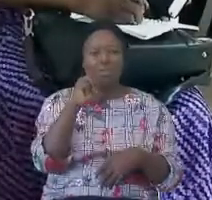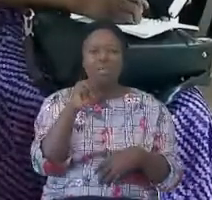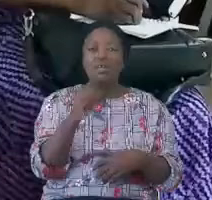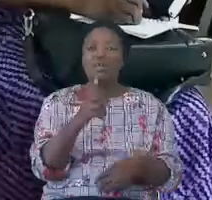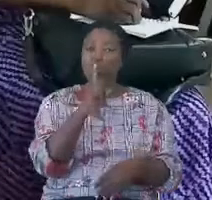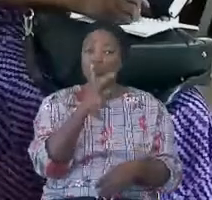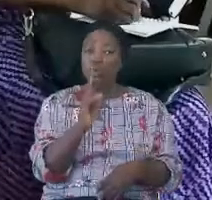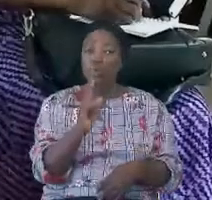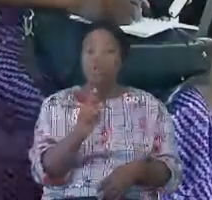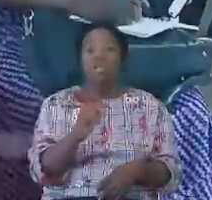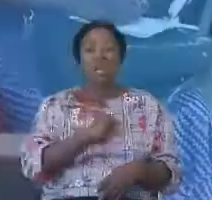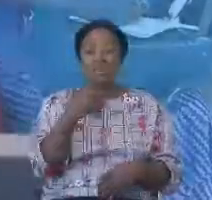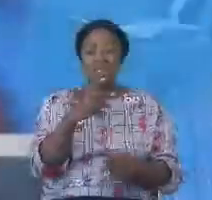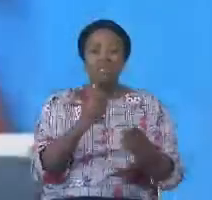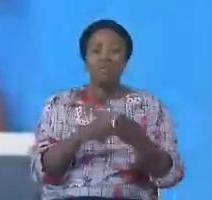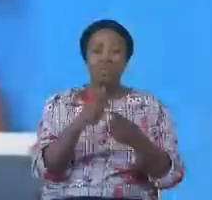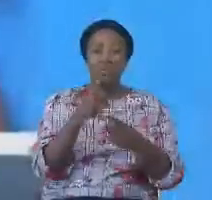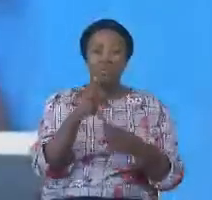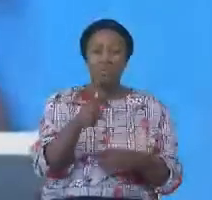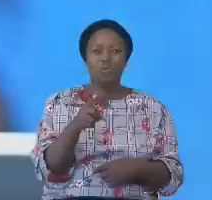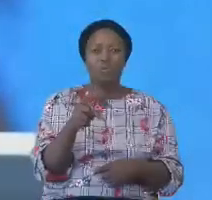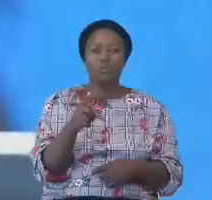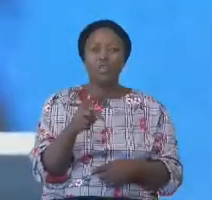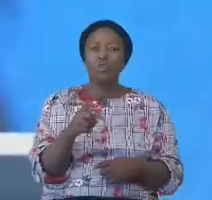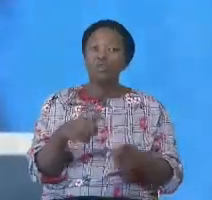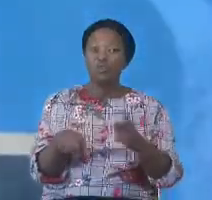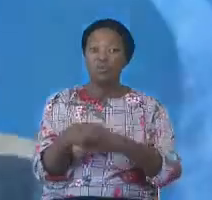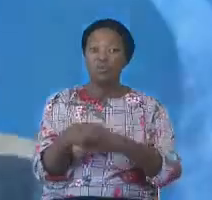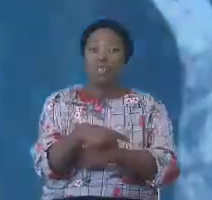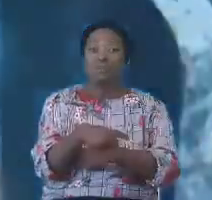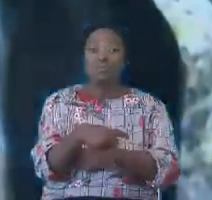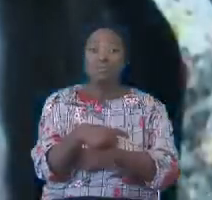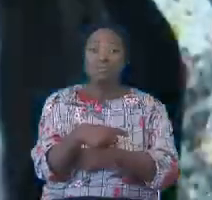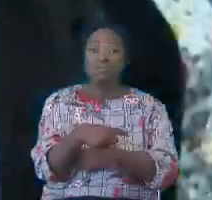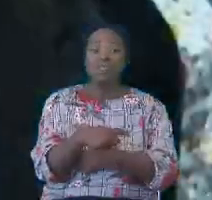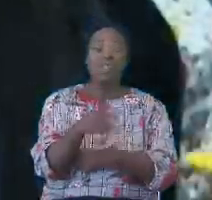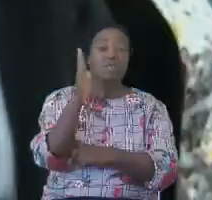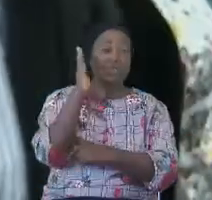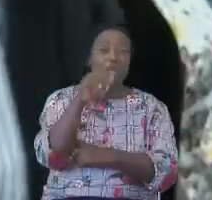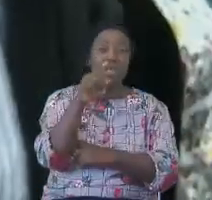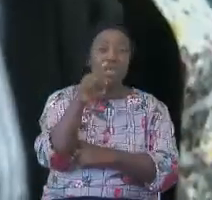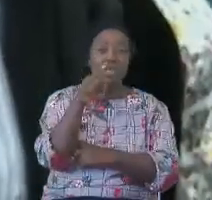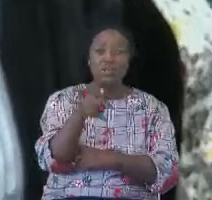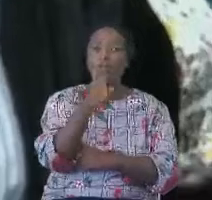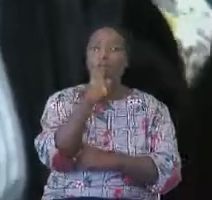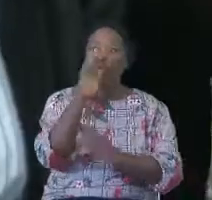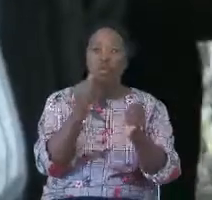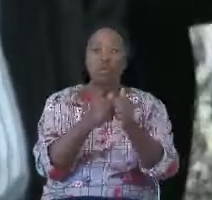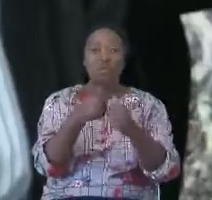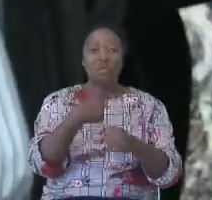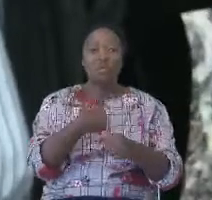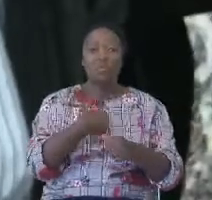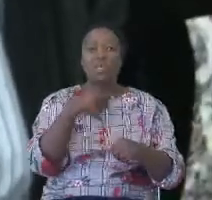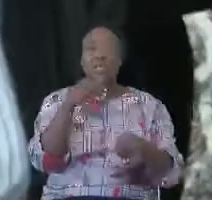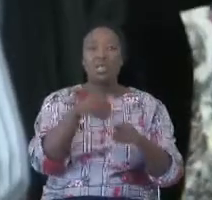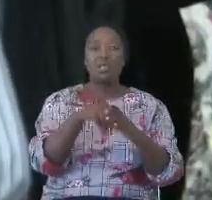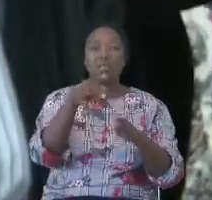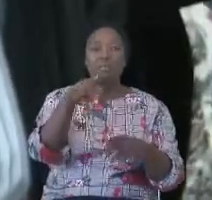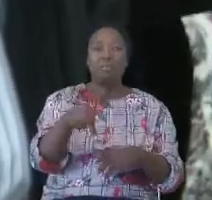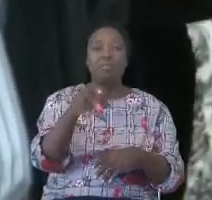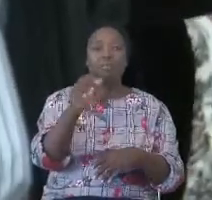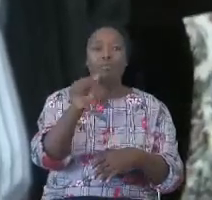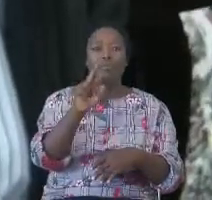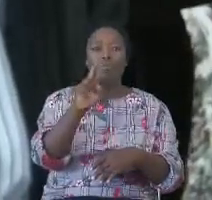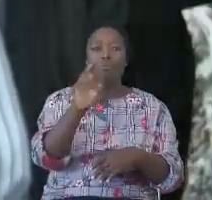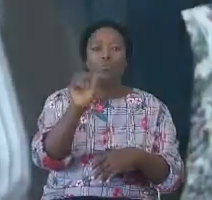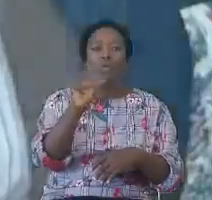and jesus said unto him verily i say unto thee today